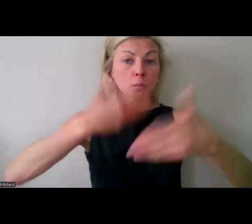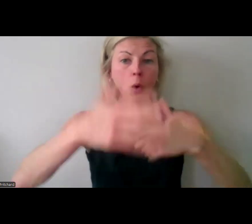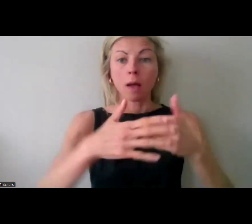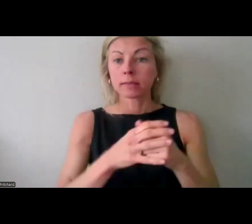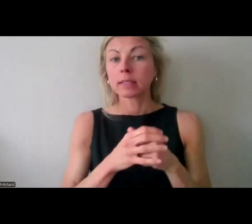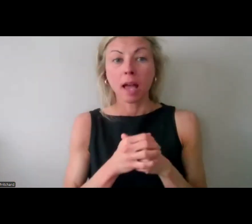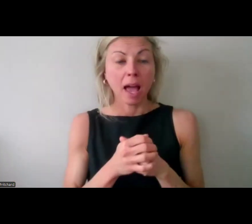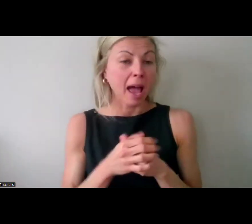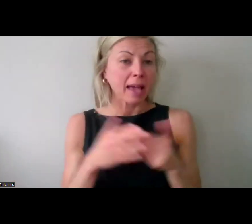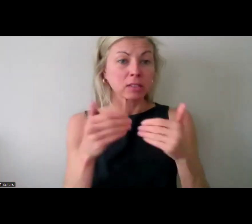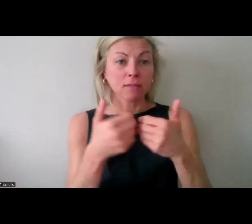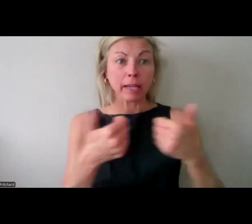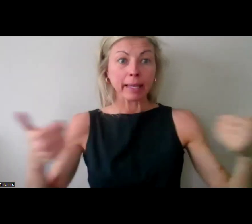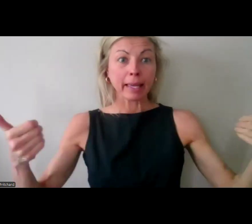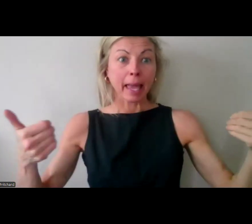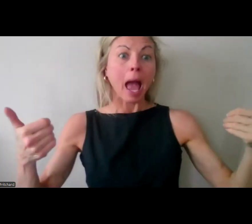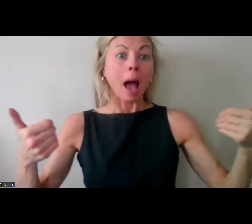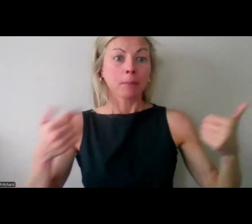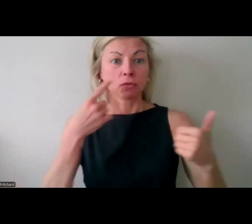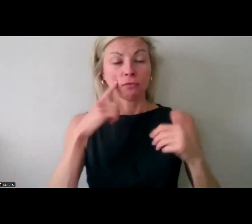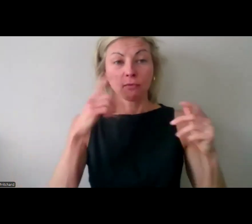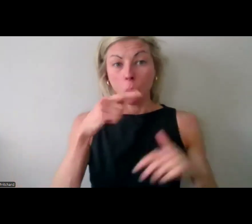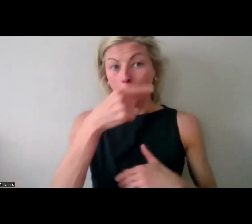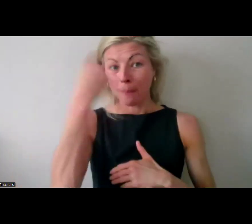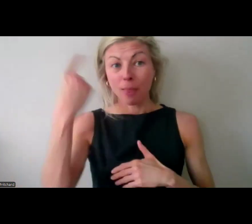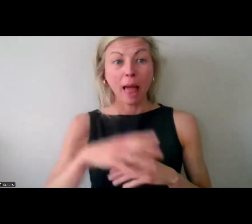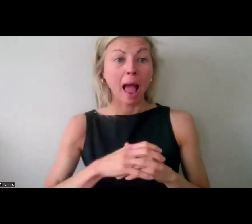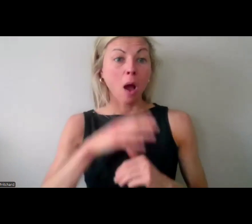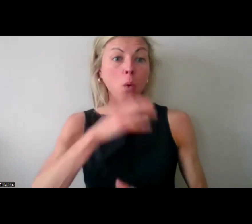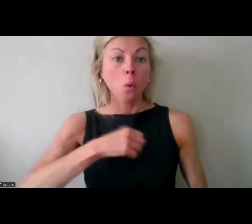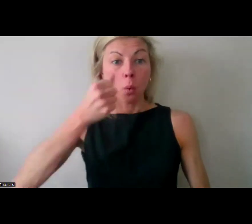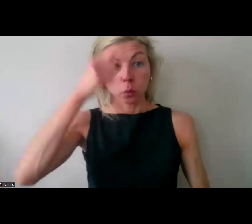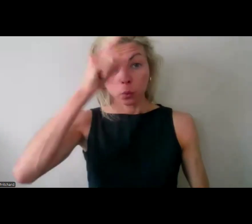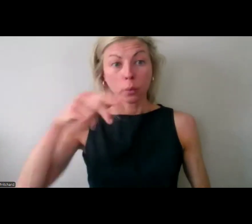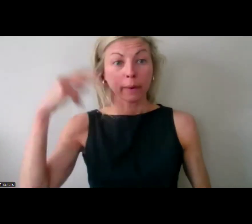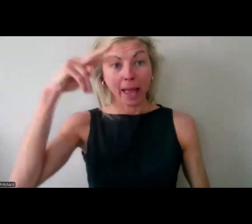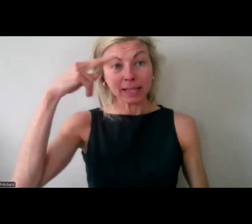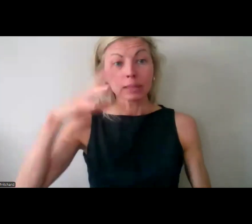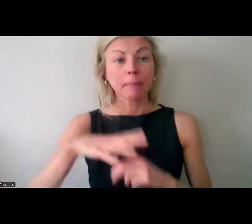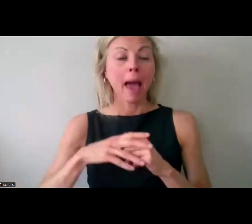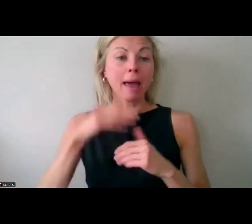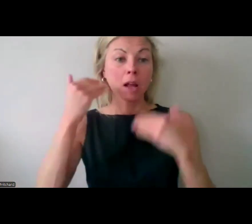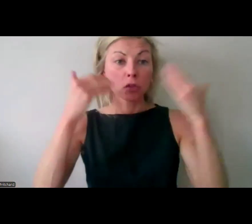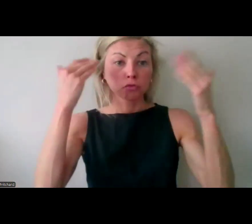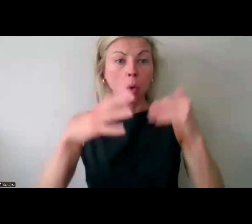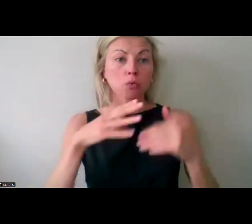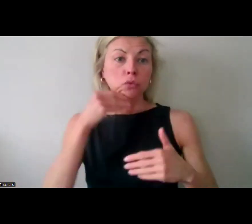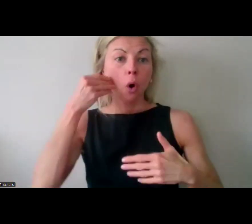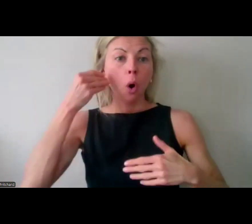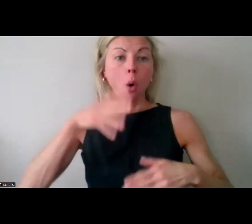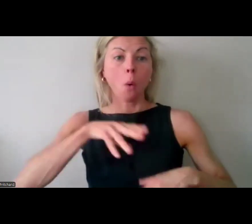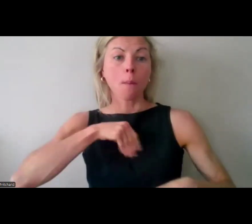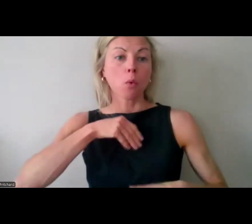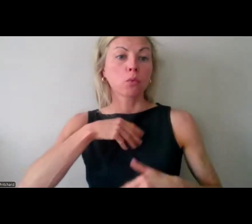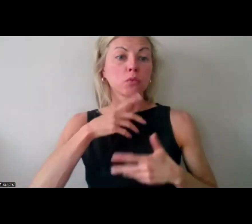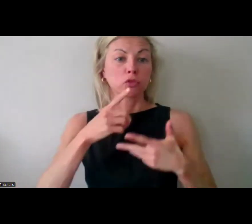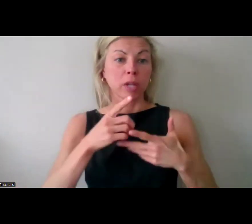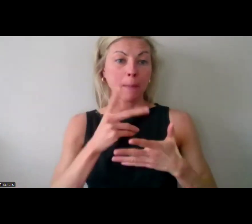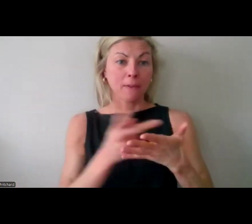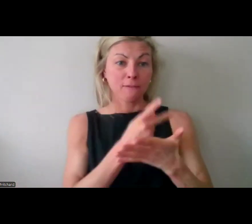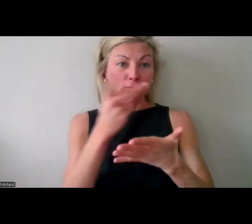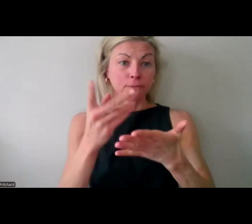gaps among Black and Hispanic middle income older adults around home ownership, home equity, and financial assets. The